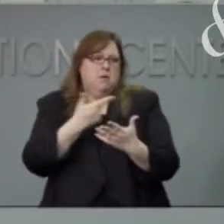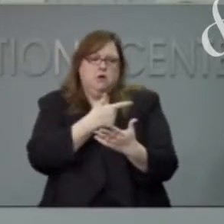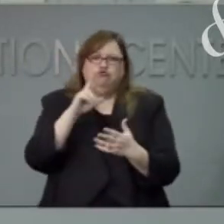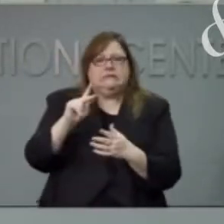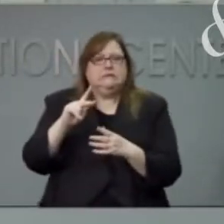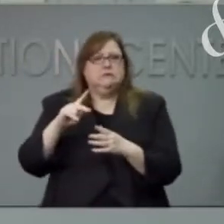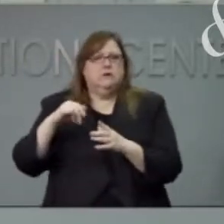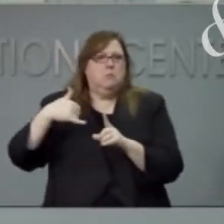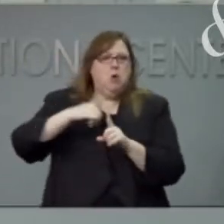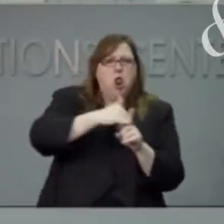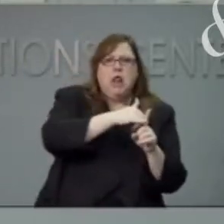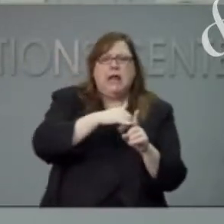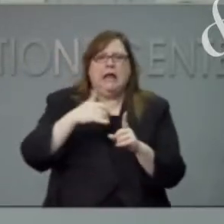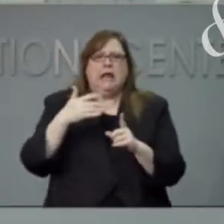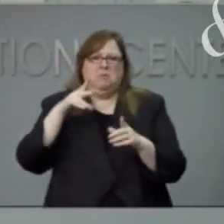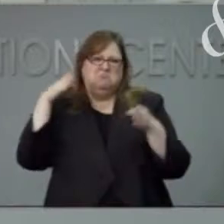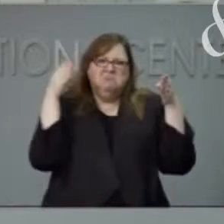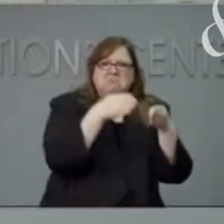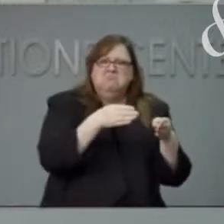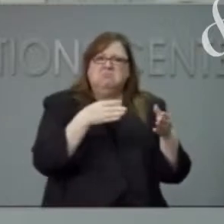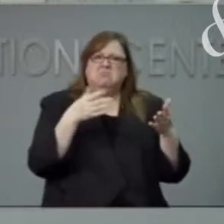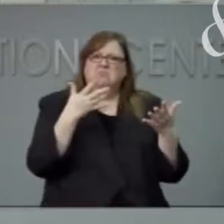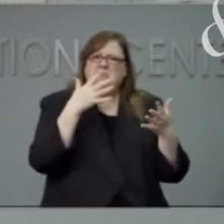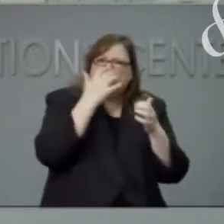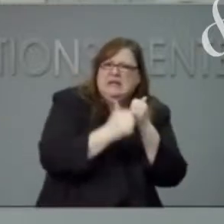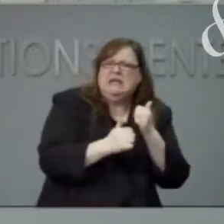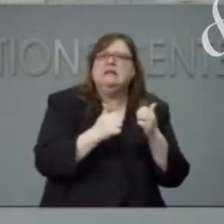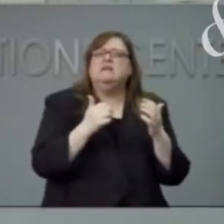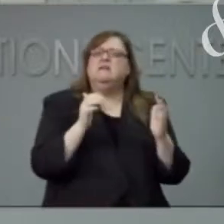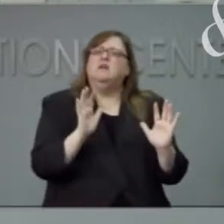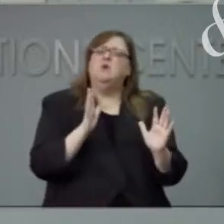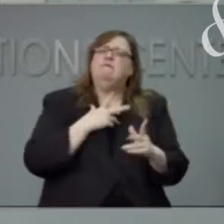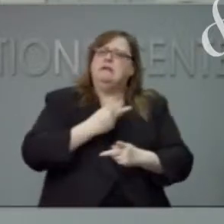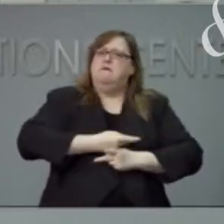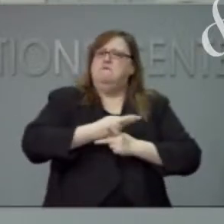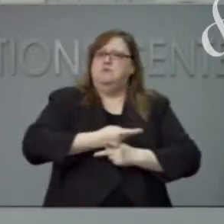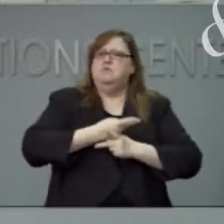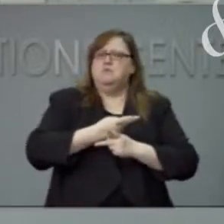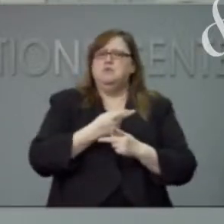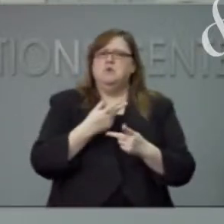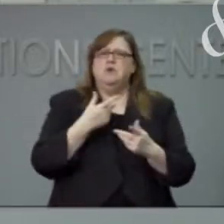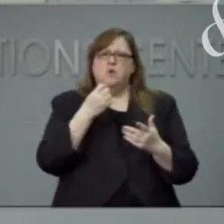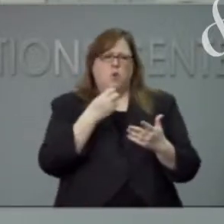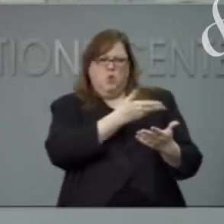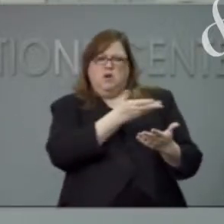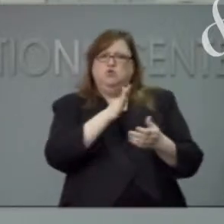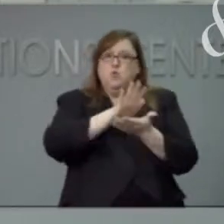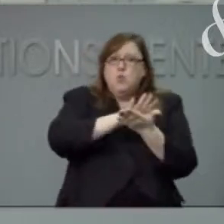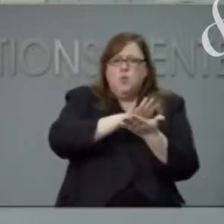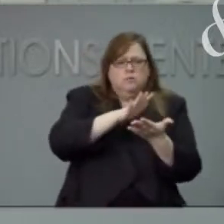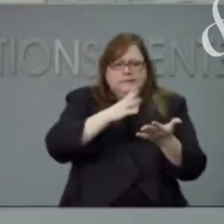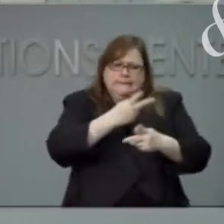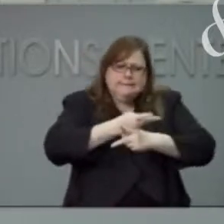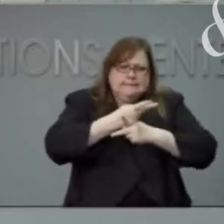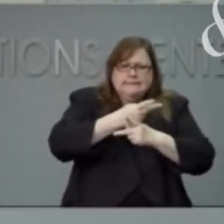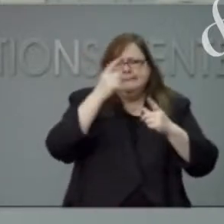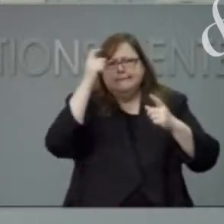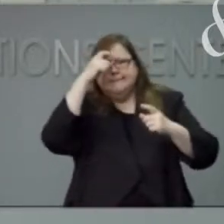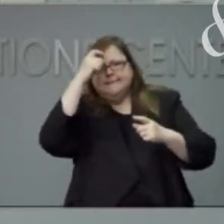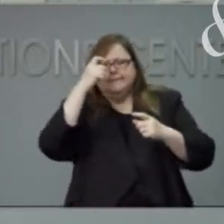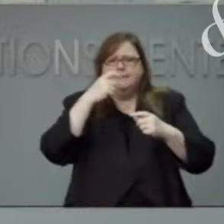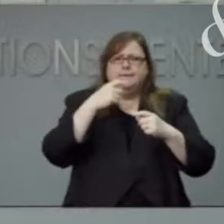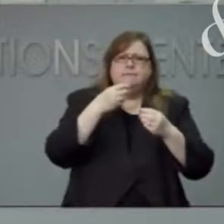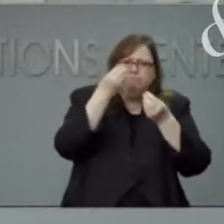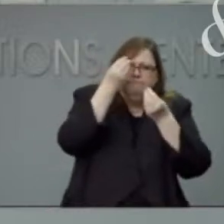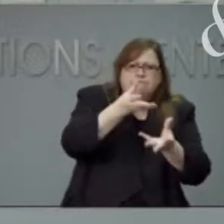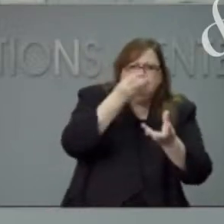school districts are going to have to work through how to share enough information to make sure that they're protecting those that are around them,